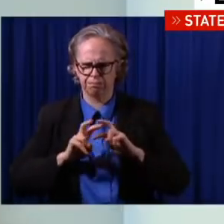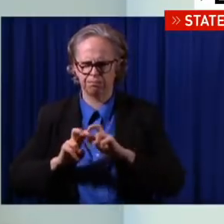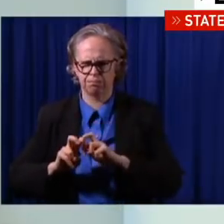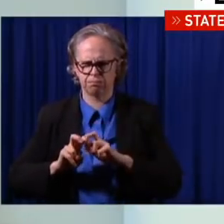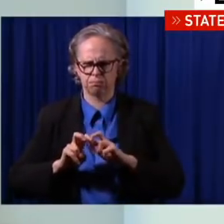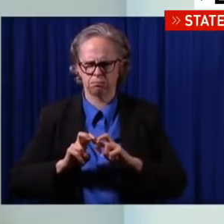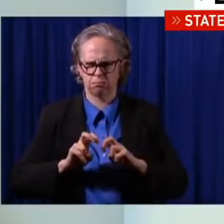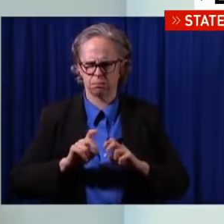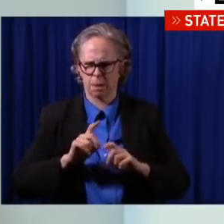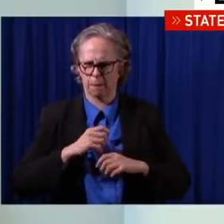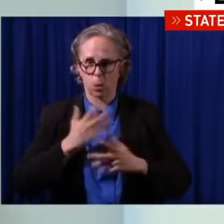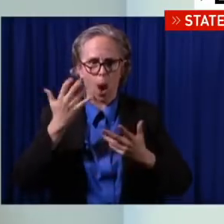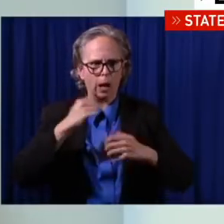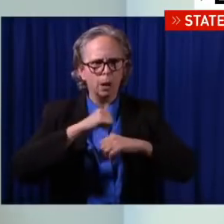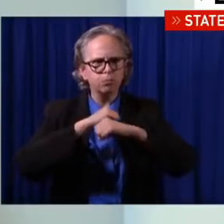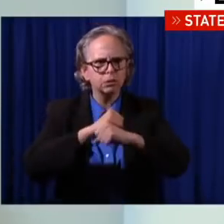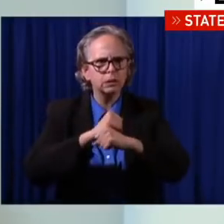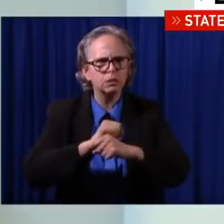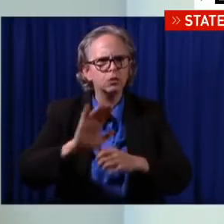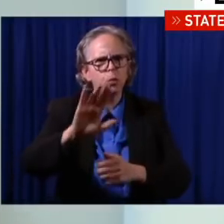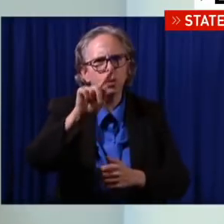your tax dollars and